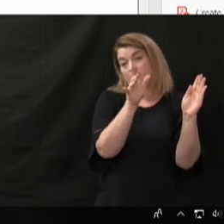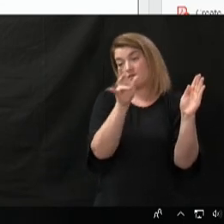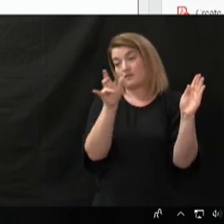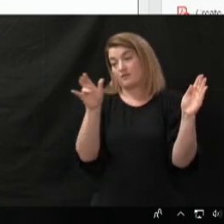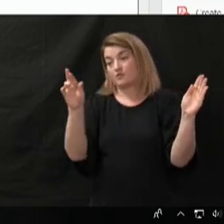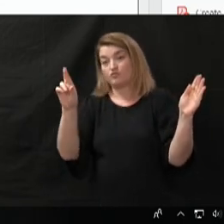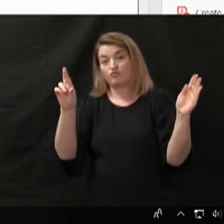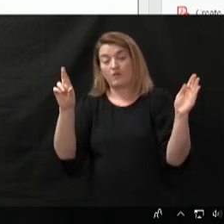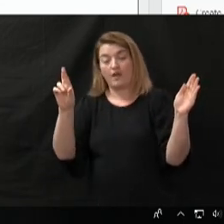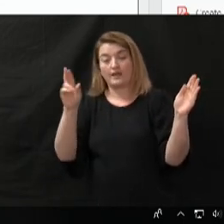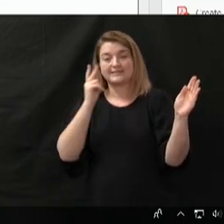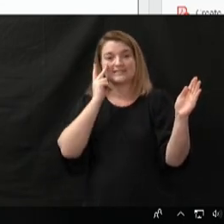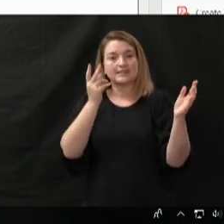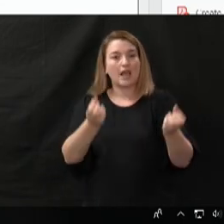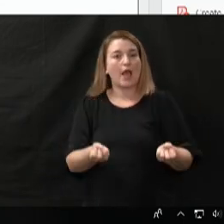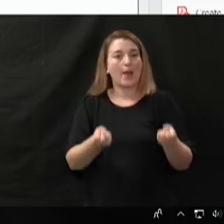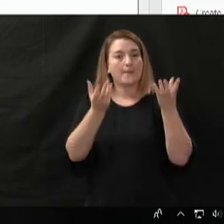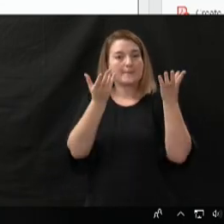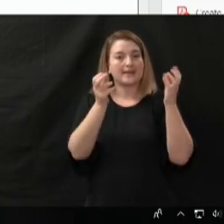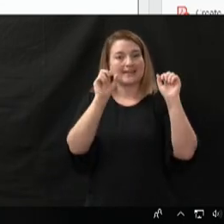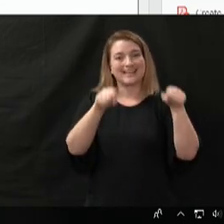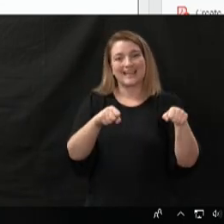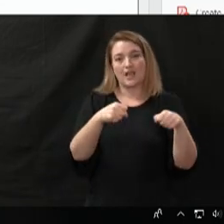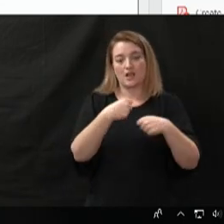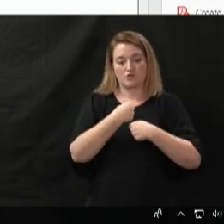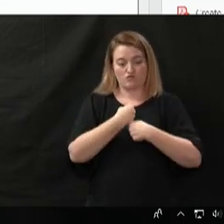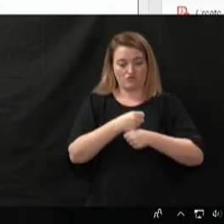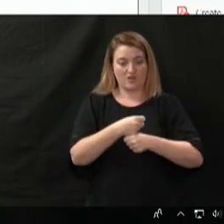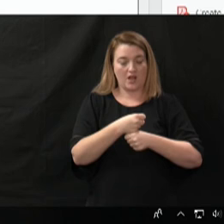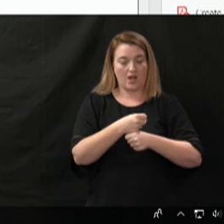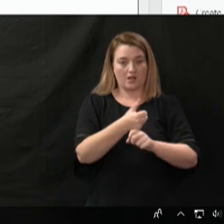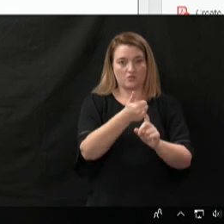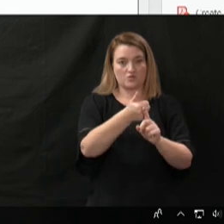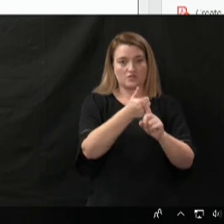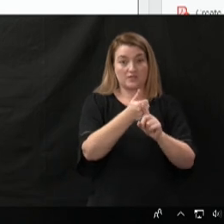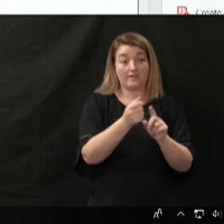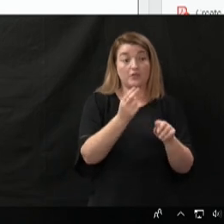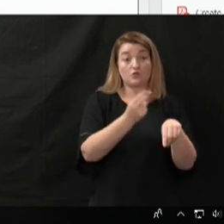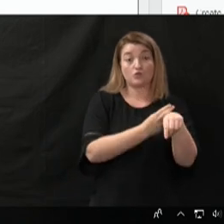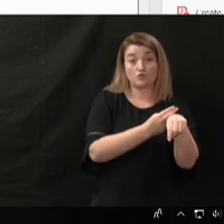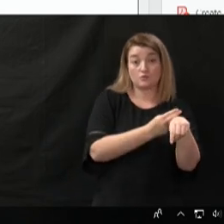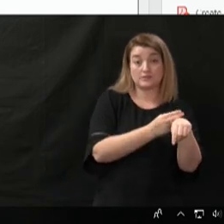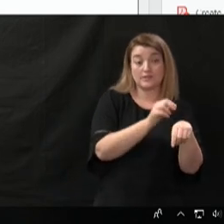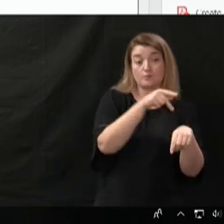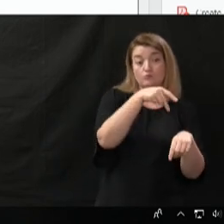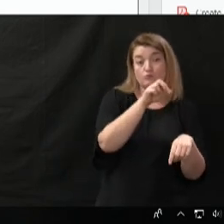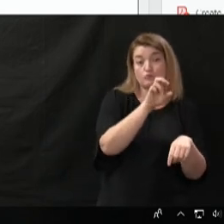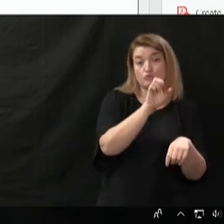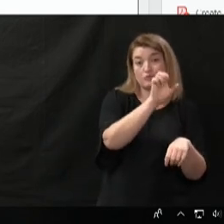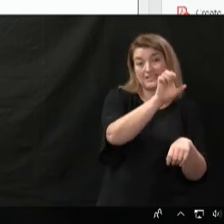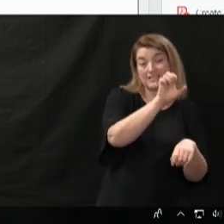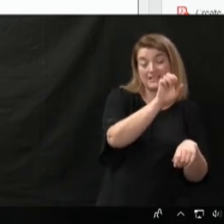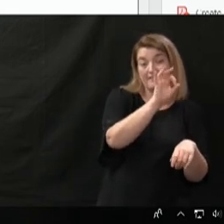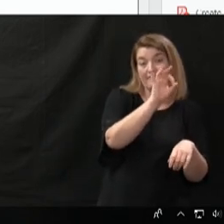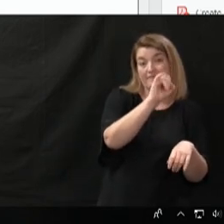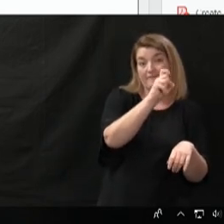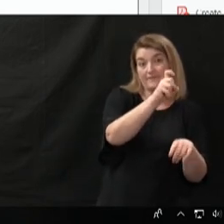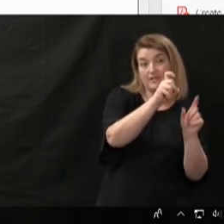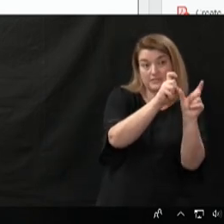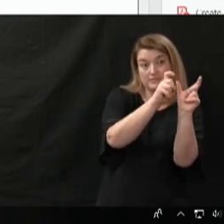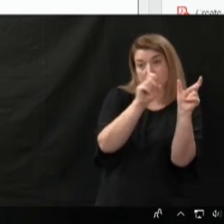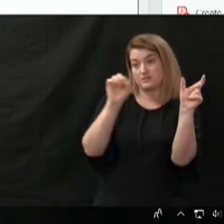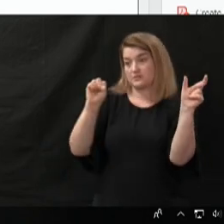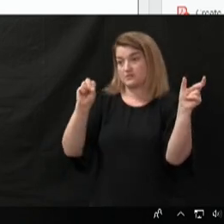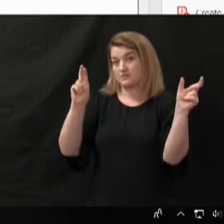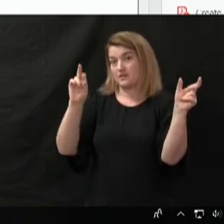how many words you can make using these prefixes and suffixes. Okay? And I'm going to show you something right here,